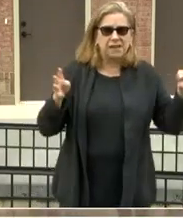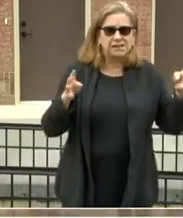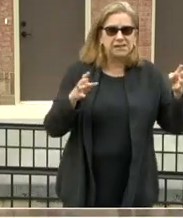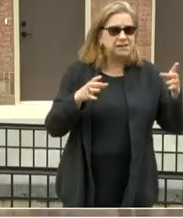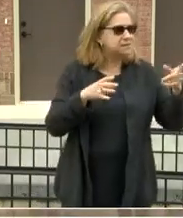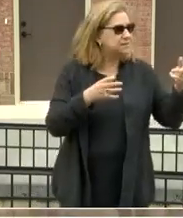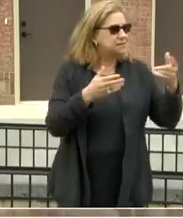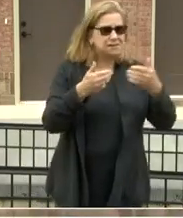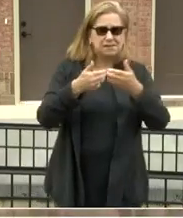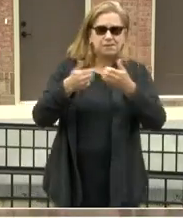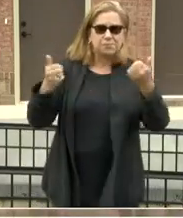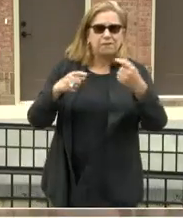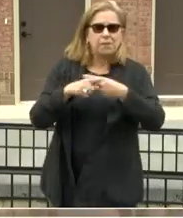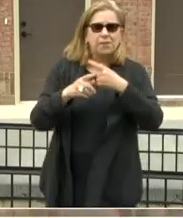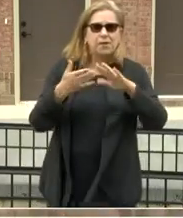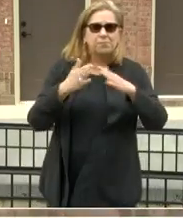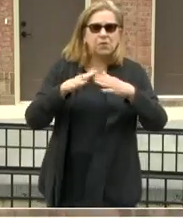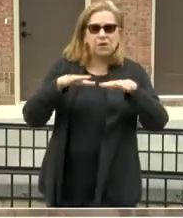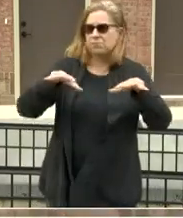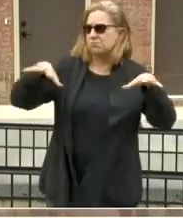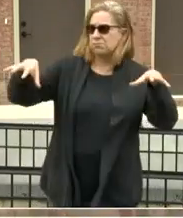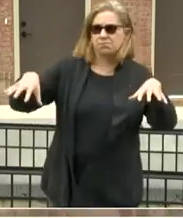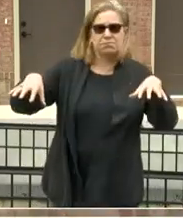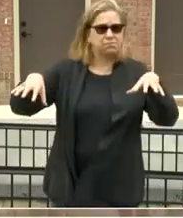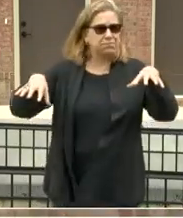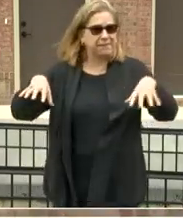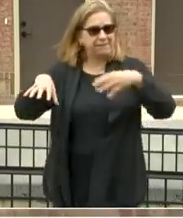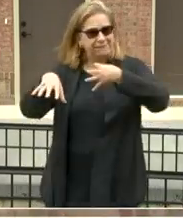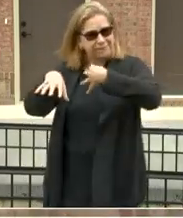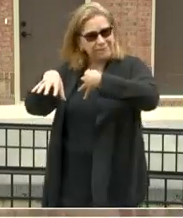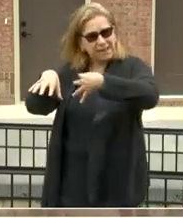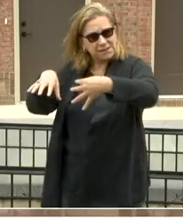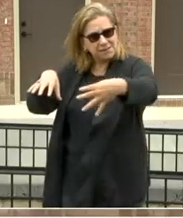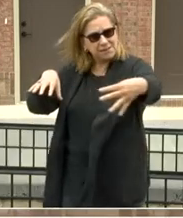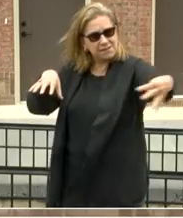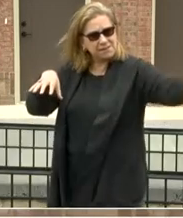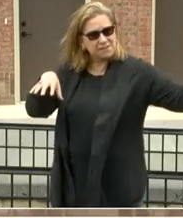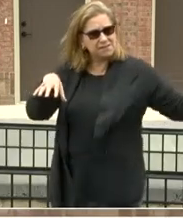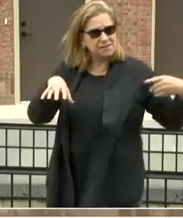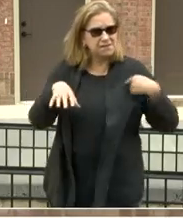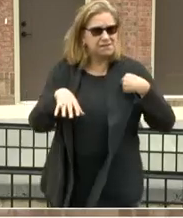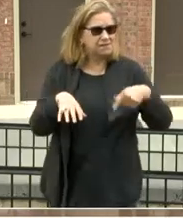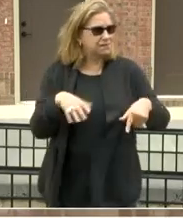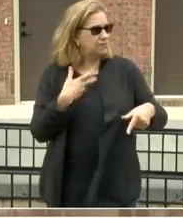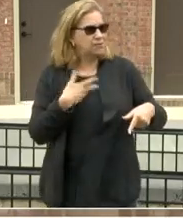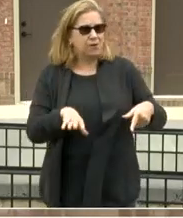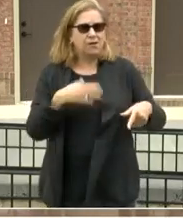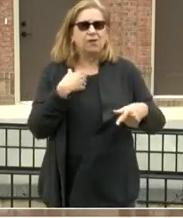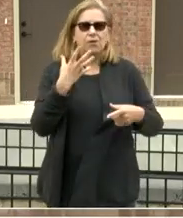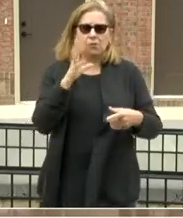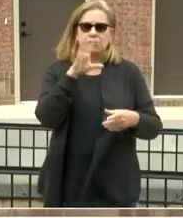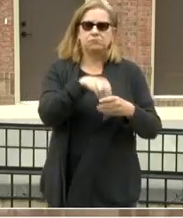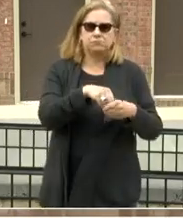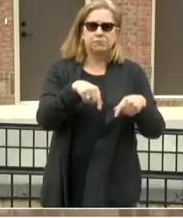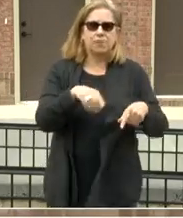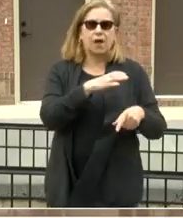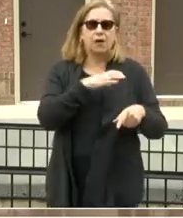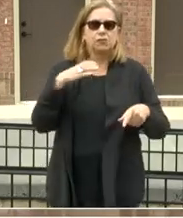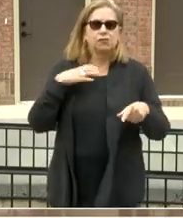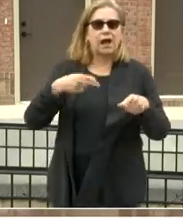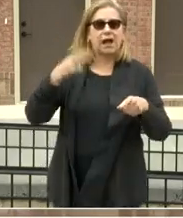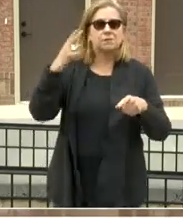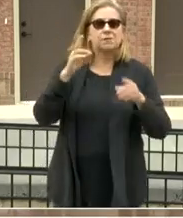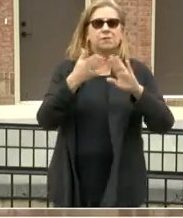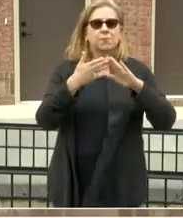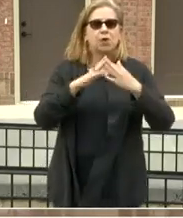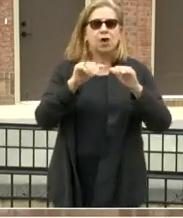We said that can't exist. We was part of the Congress Heights Community Association. For over 30 years, both of us did the Congress